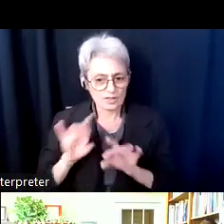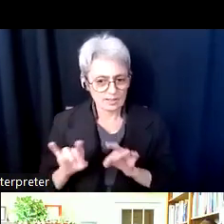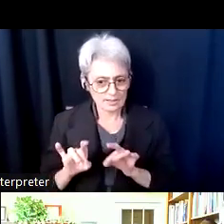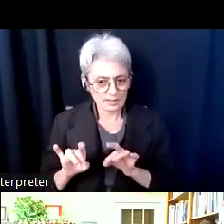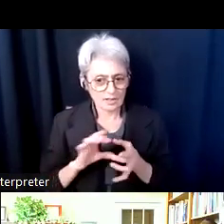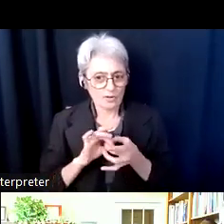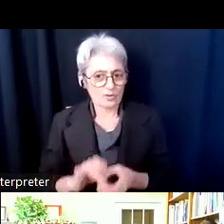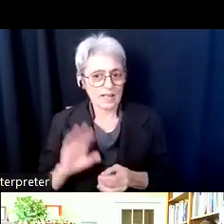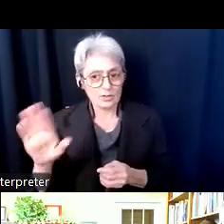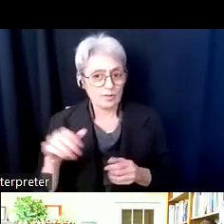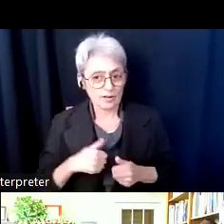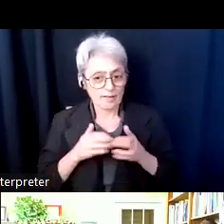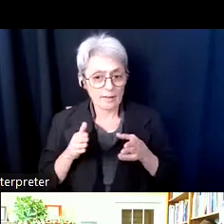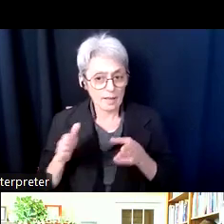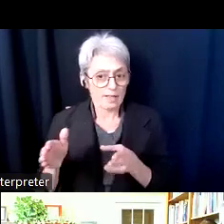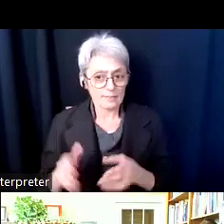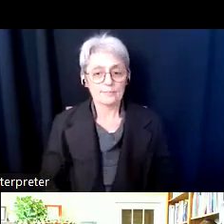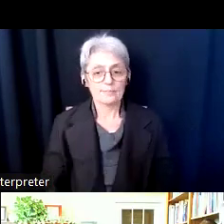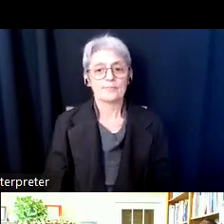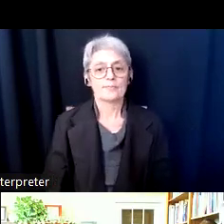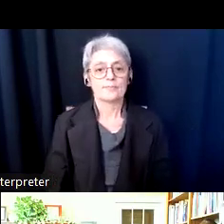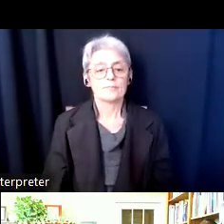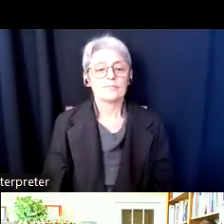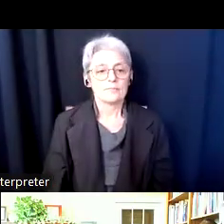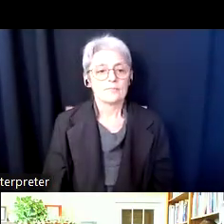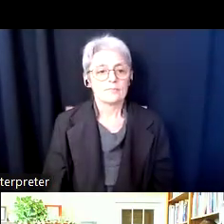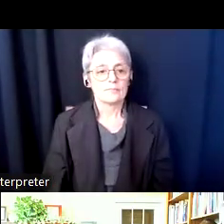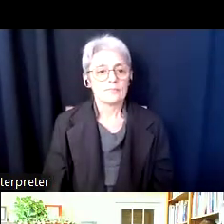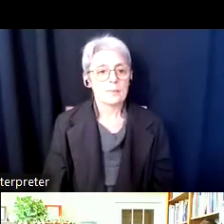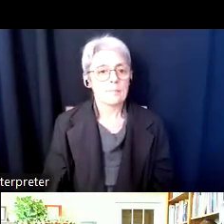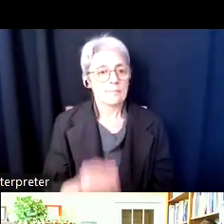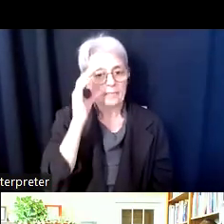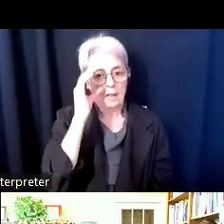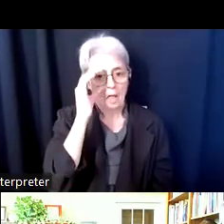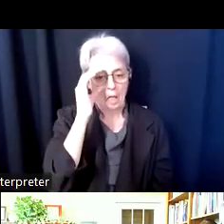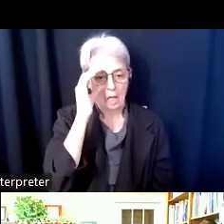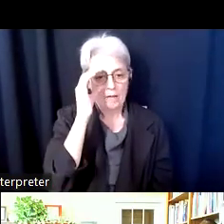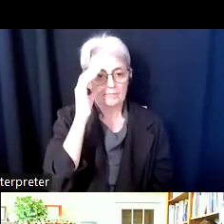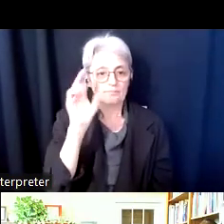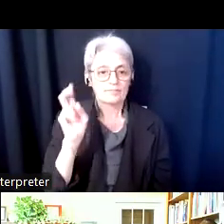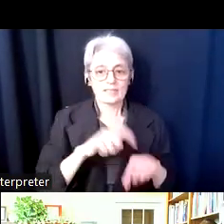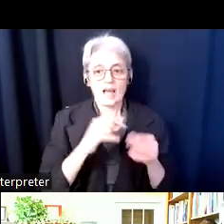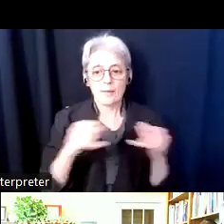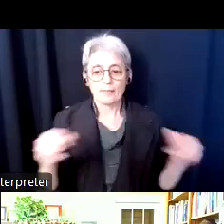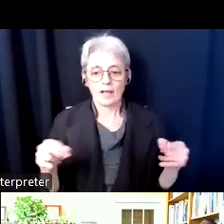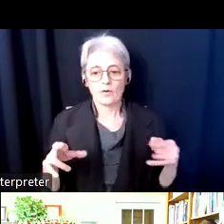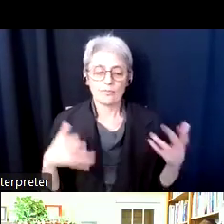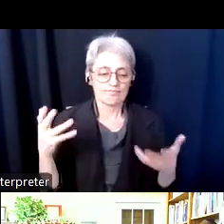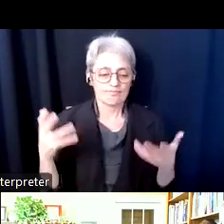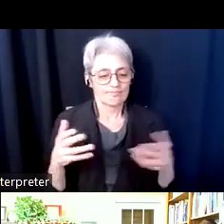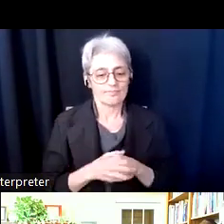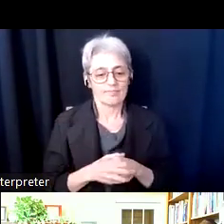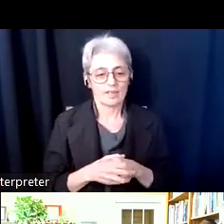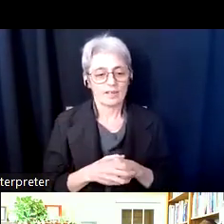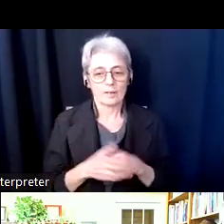lives. Next slide, please, Dorothy. Here's a brief timeline. These are sort of some of the major